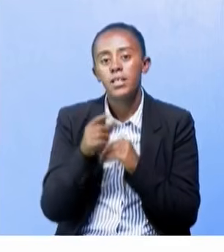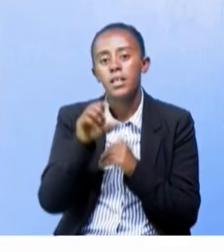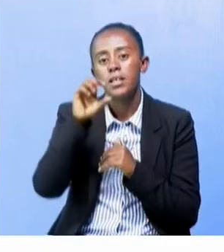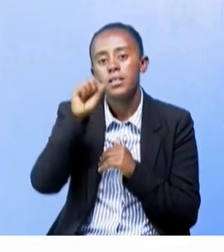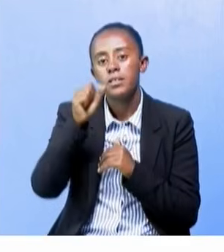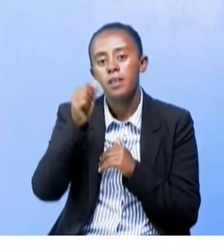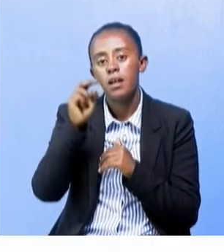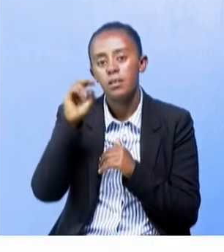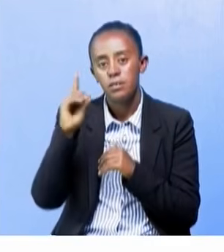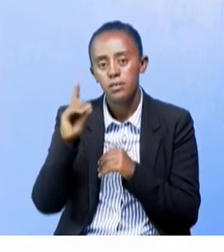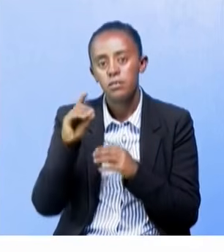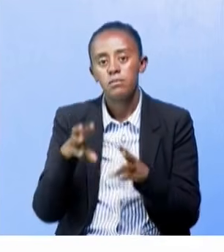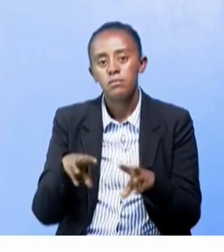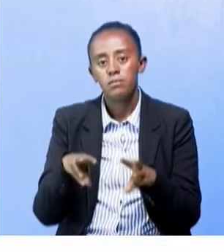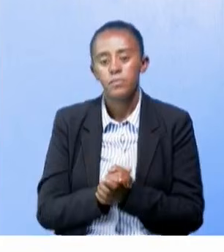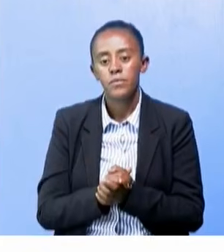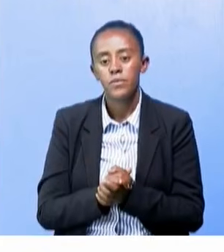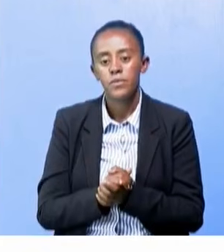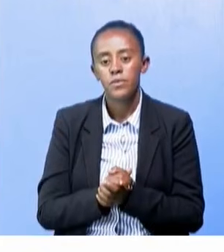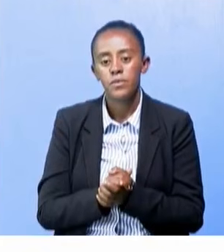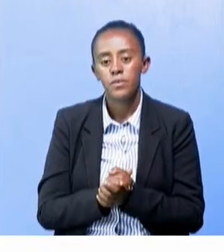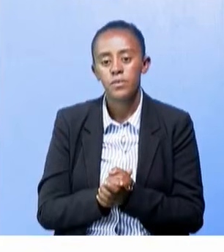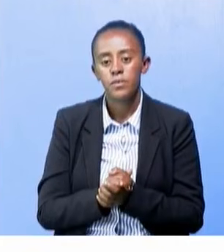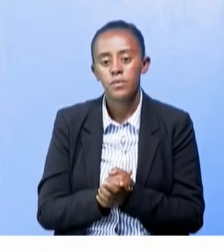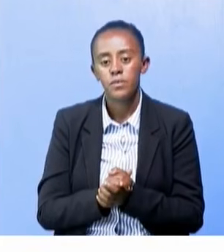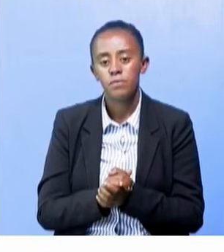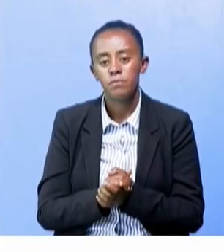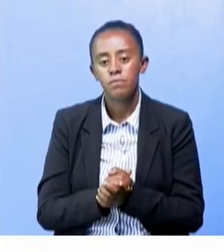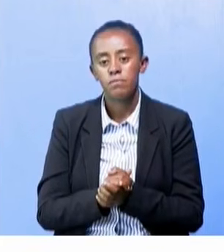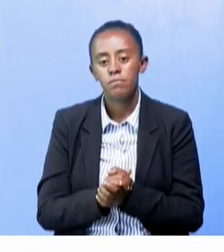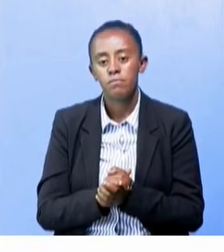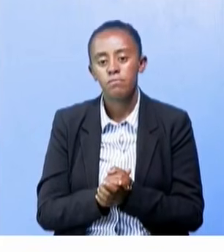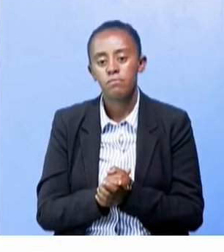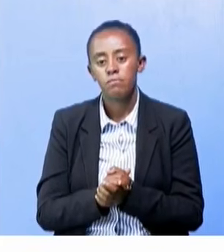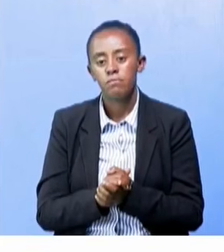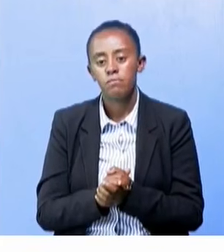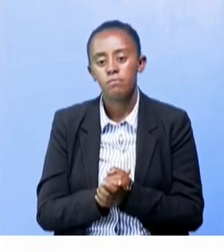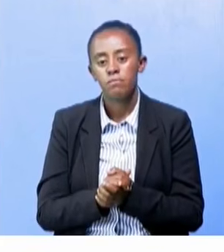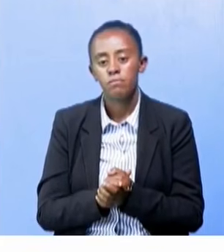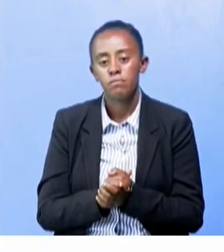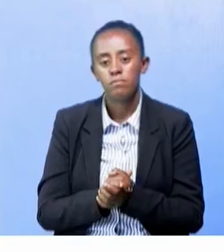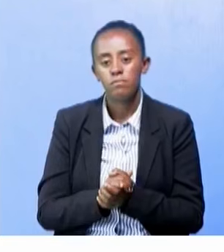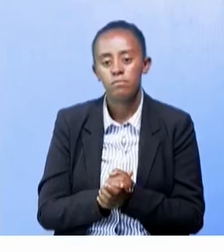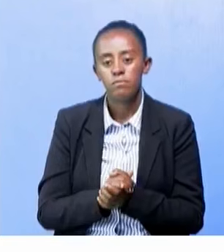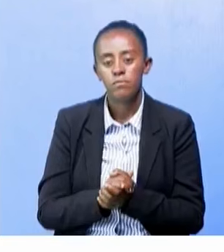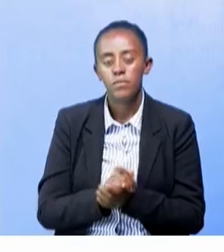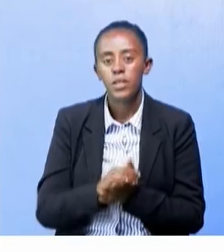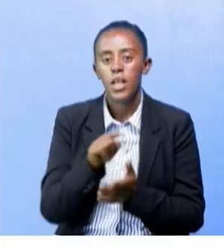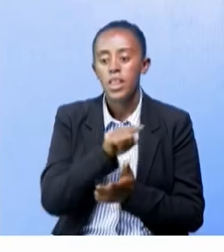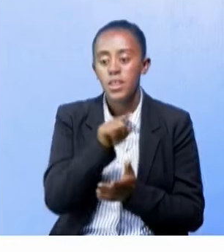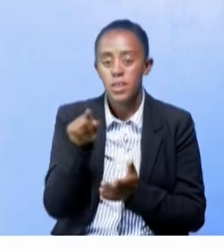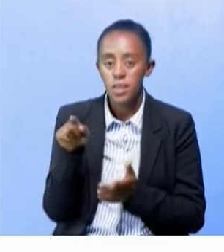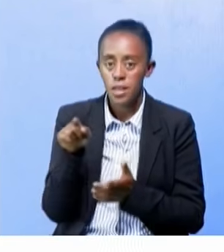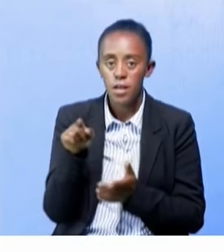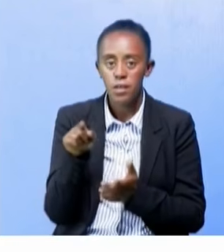In the sand. The fourth one. Their trip to the beach was